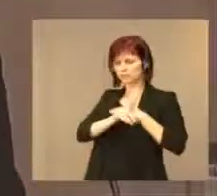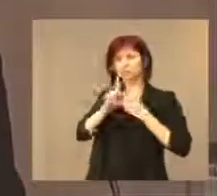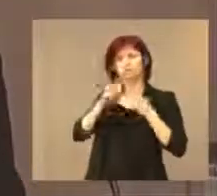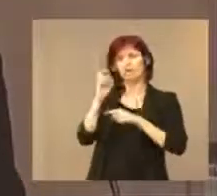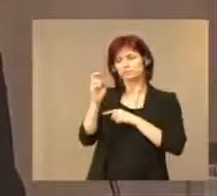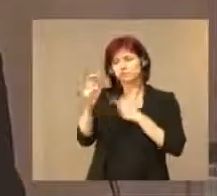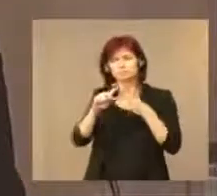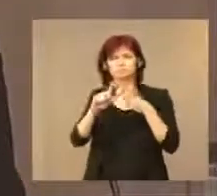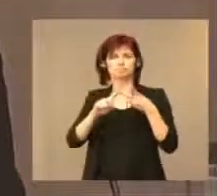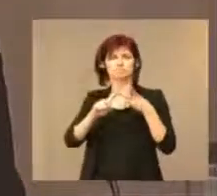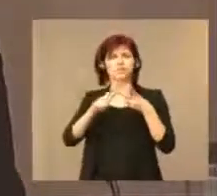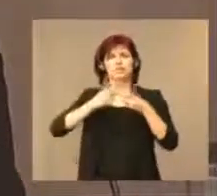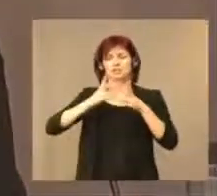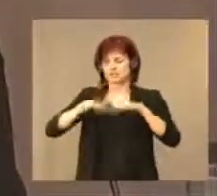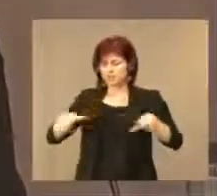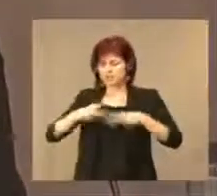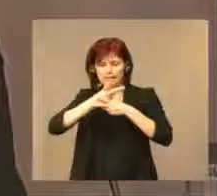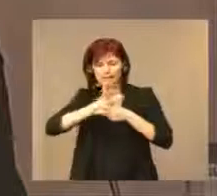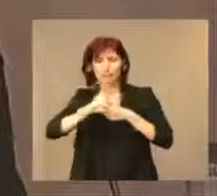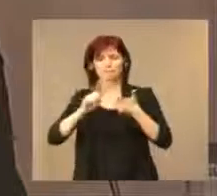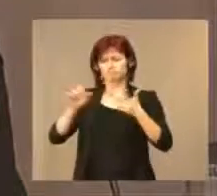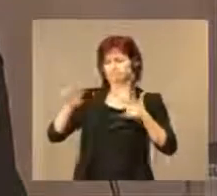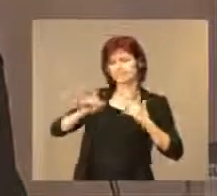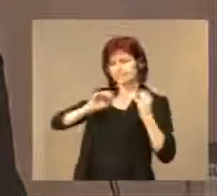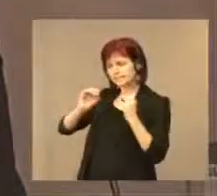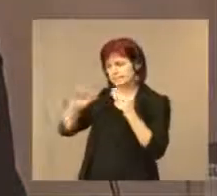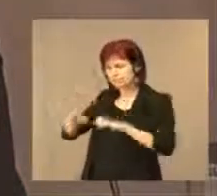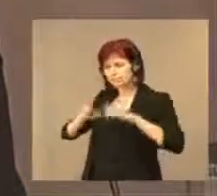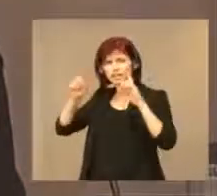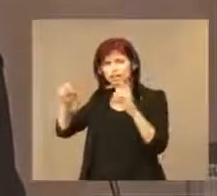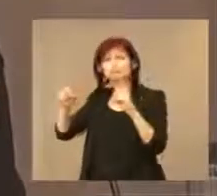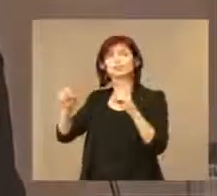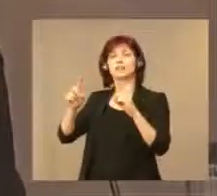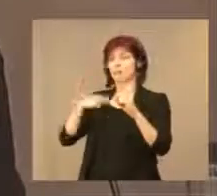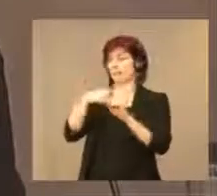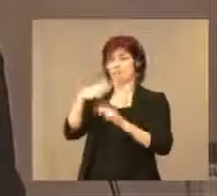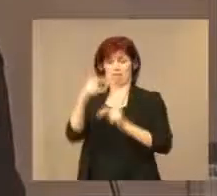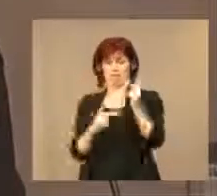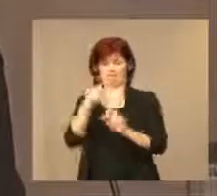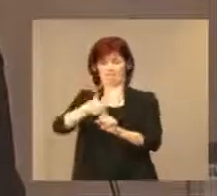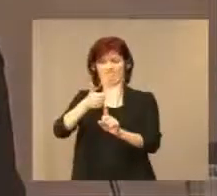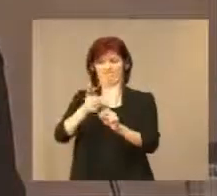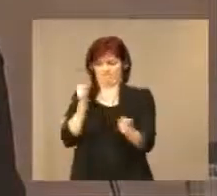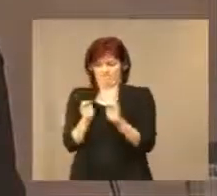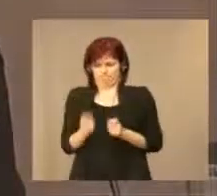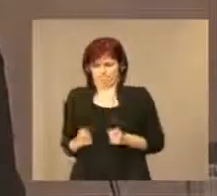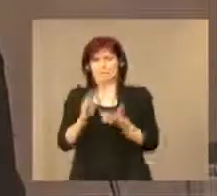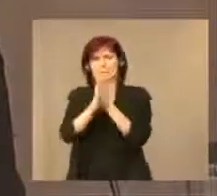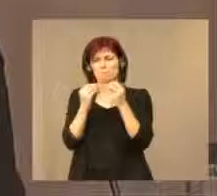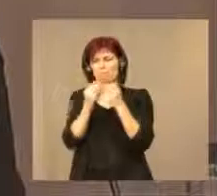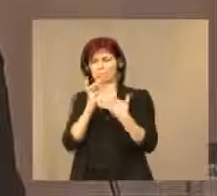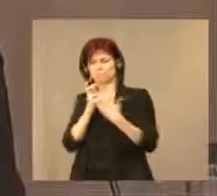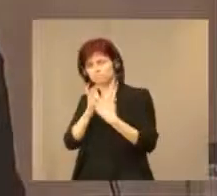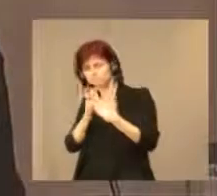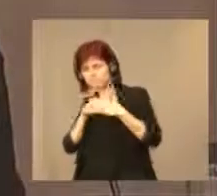childcare, education, and infrastructure to improve work sites. In a challenged economy, it is important